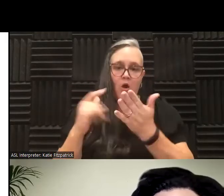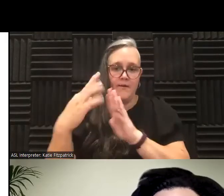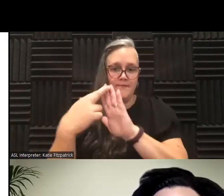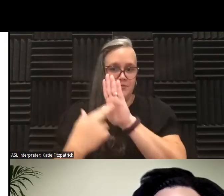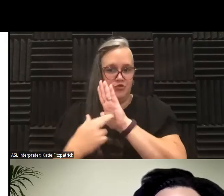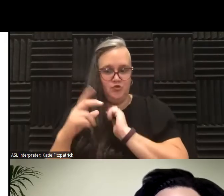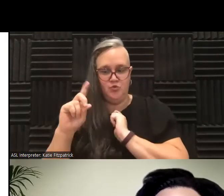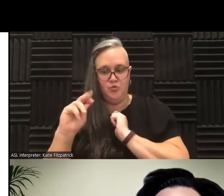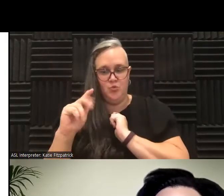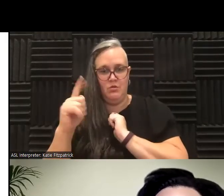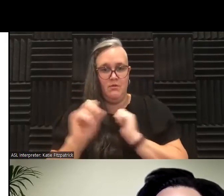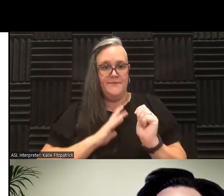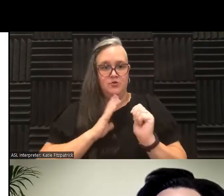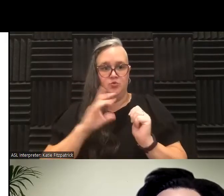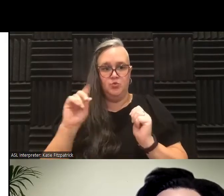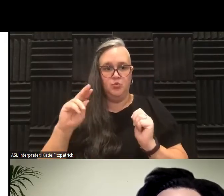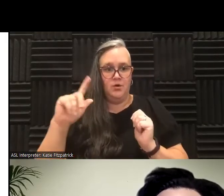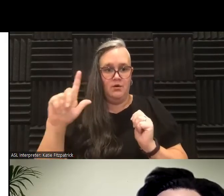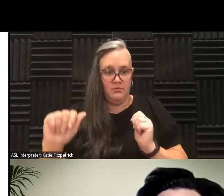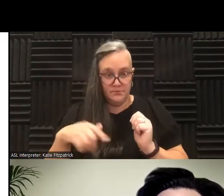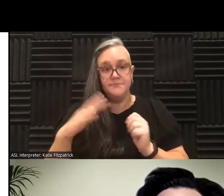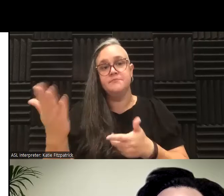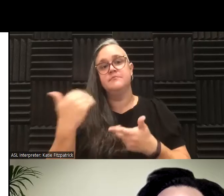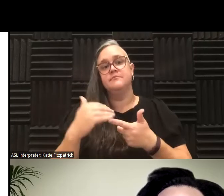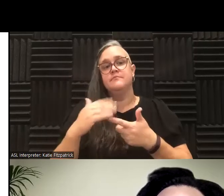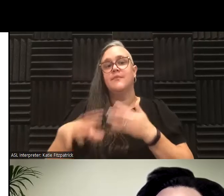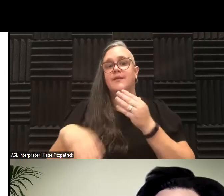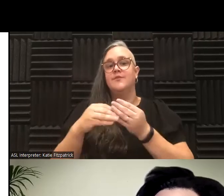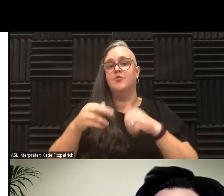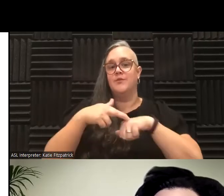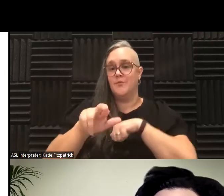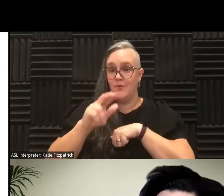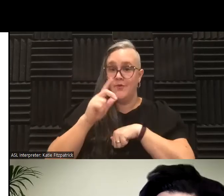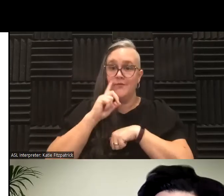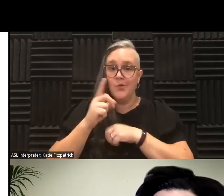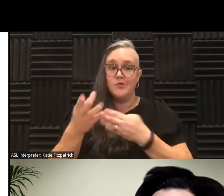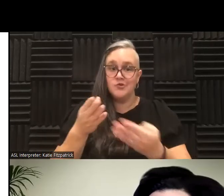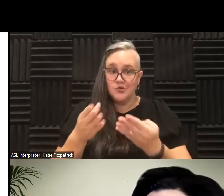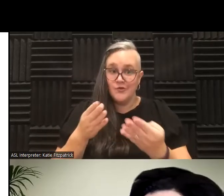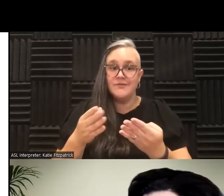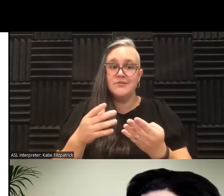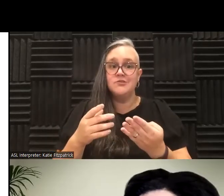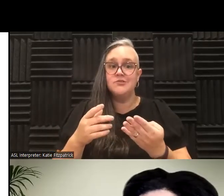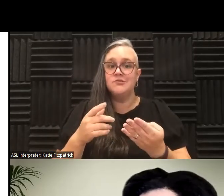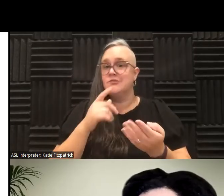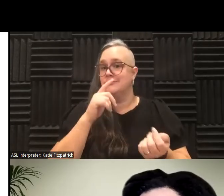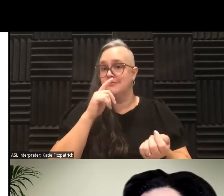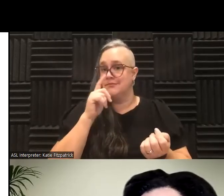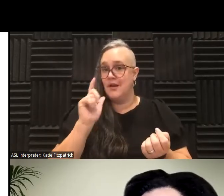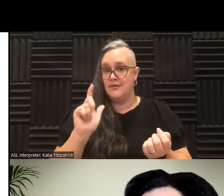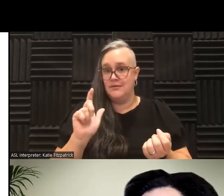registry, and then additional referral for services such as these are no longer needed, as